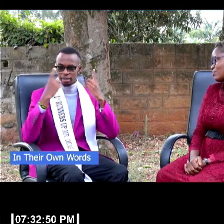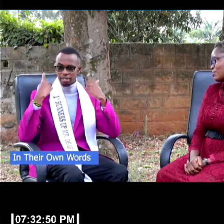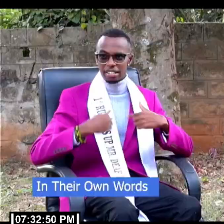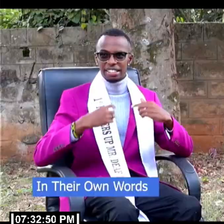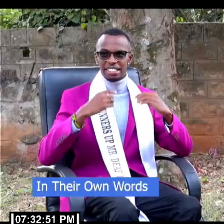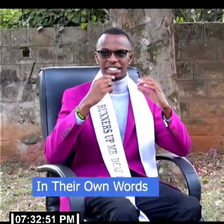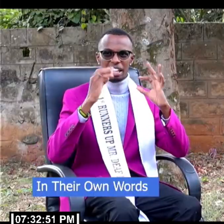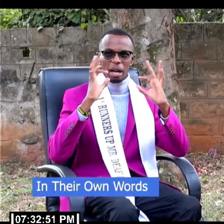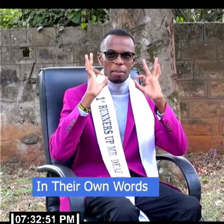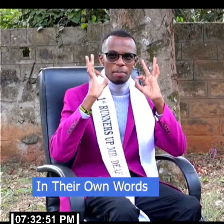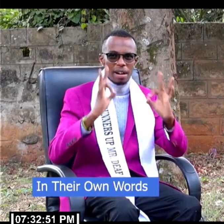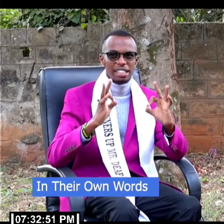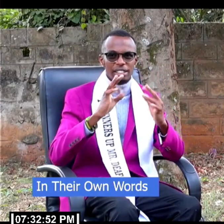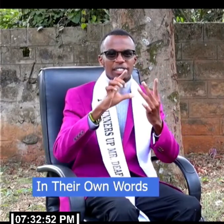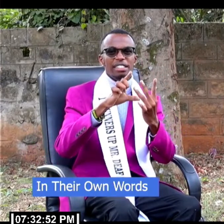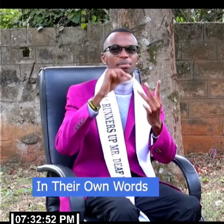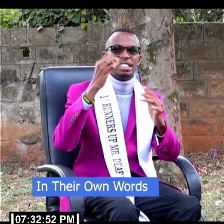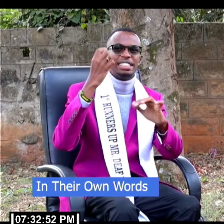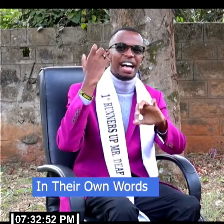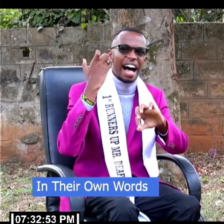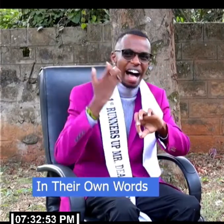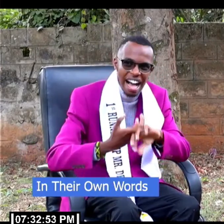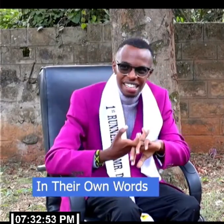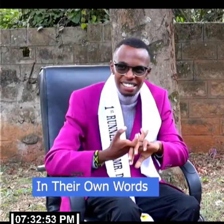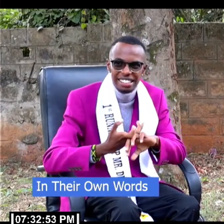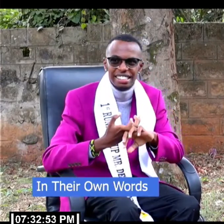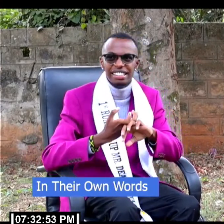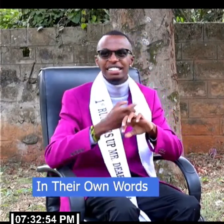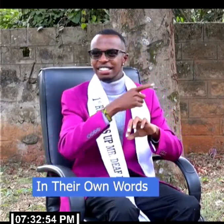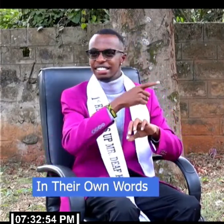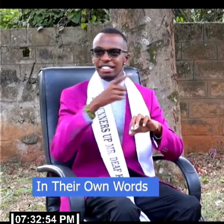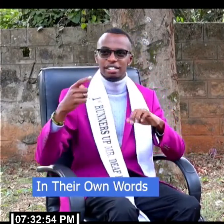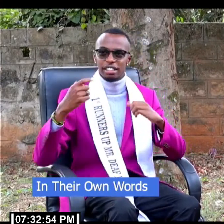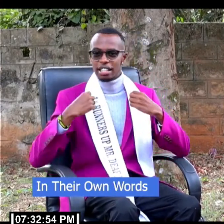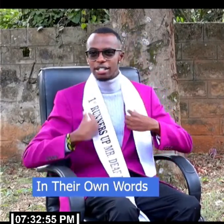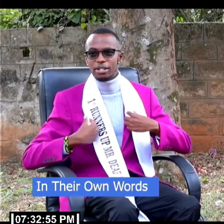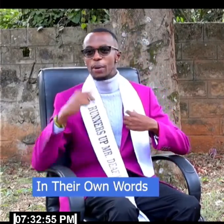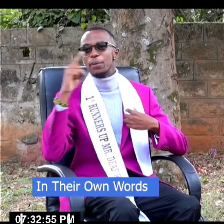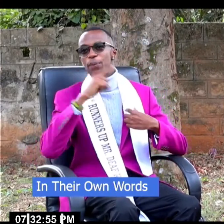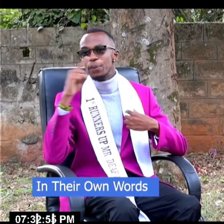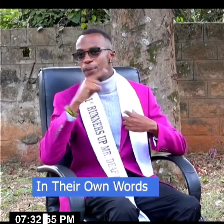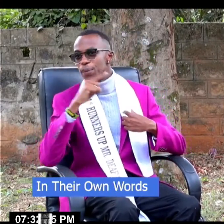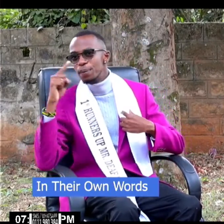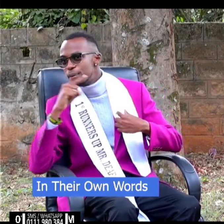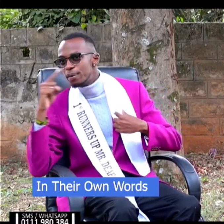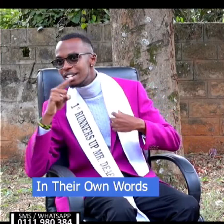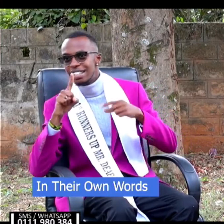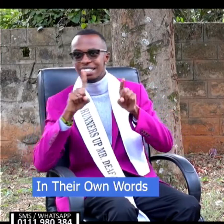We have a lot of challenges. Example, the dressing, choosing the exact dressing is hard,